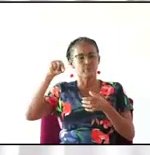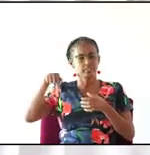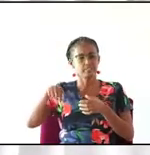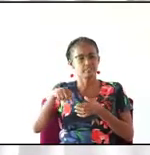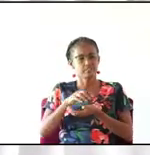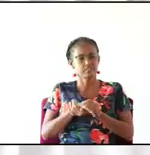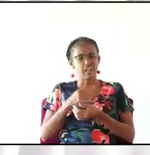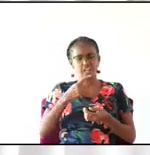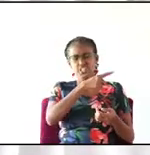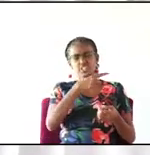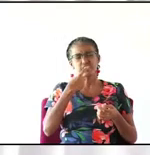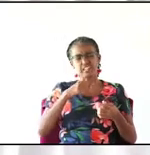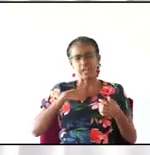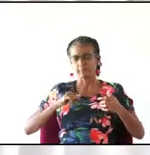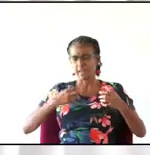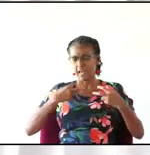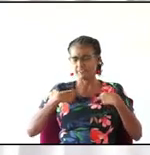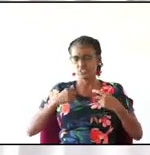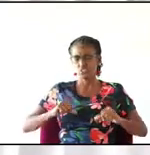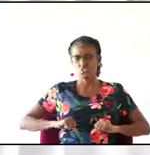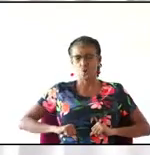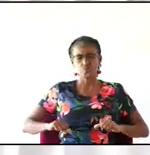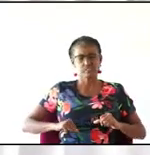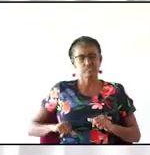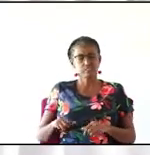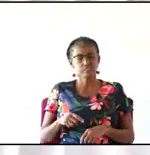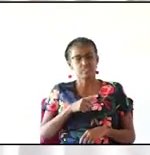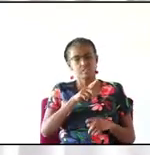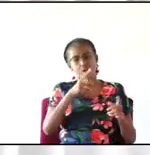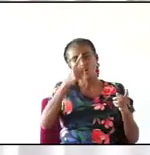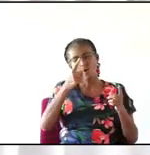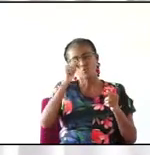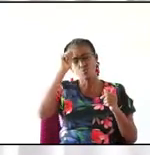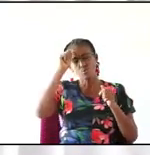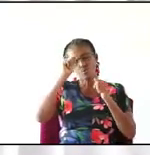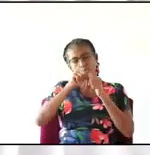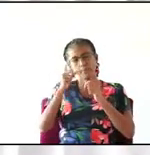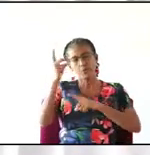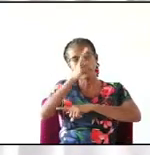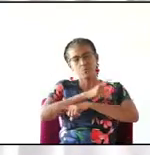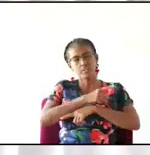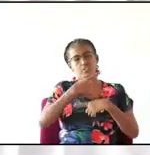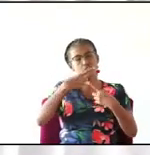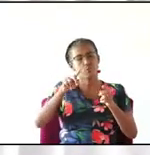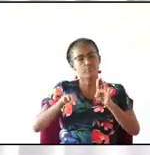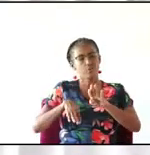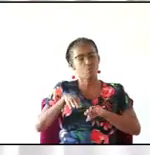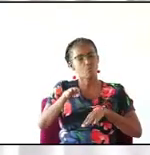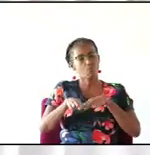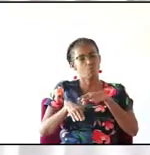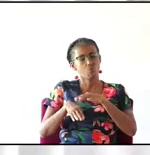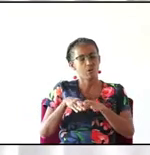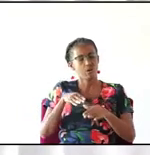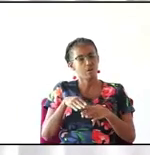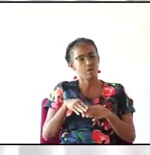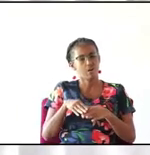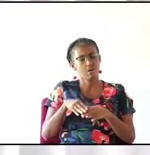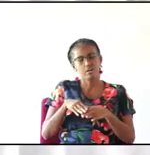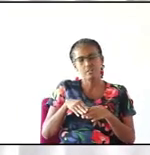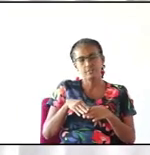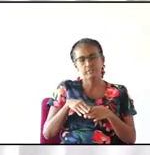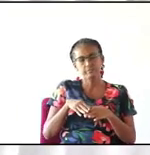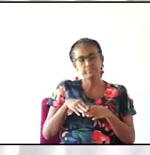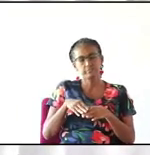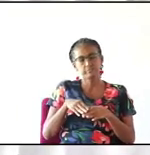having doubts. I remember one day I went for a walk and I was really struggling, and I said, Lord, you have to show me something from